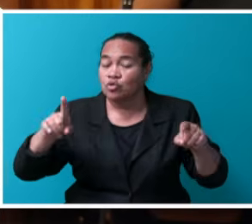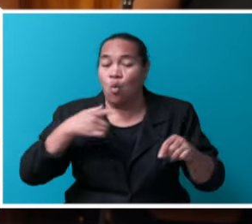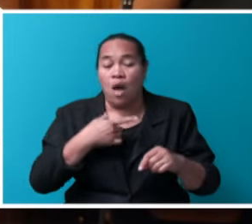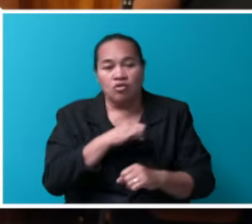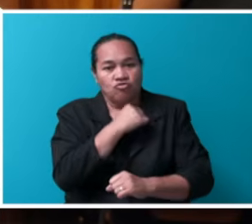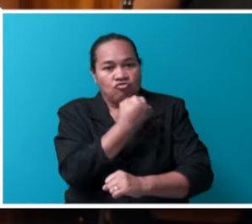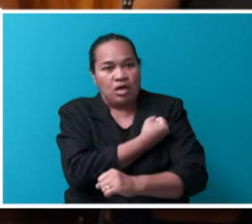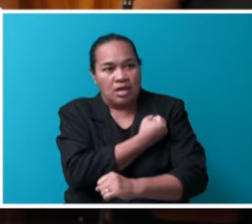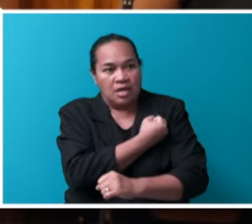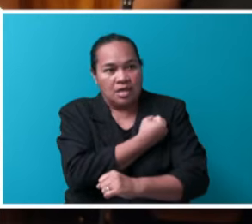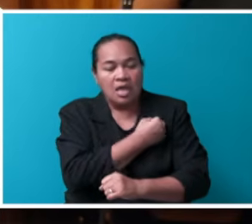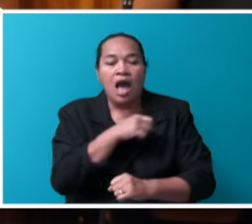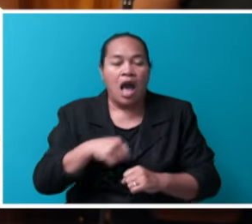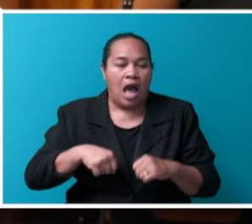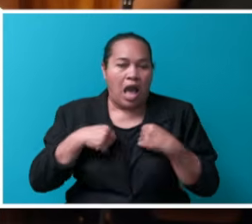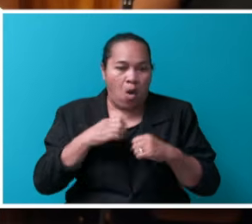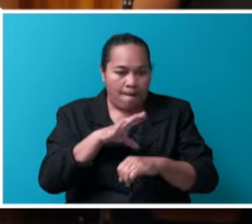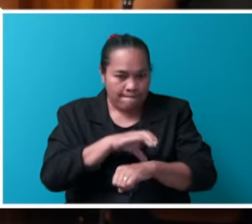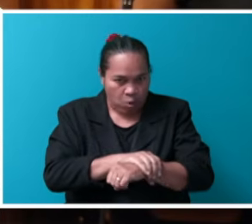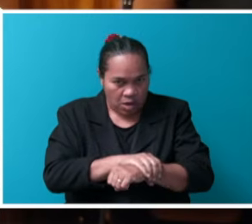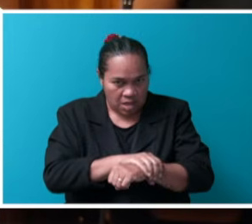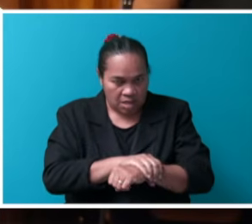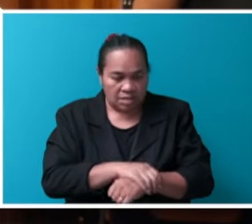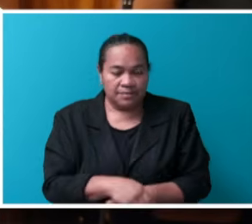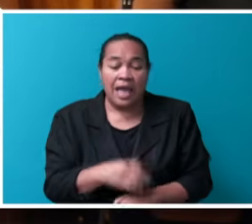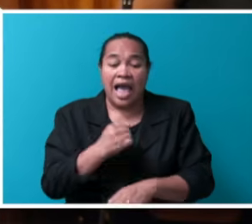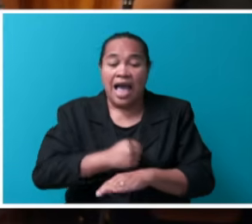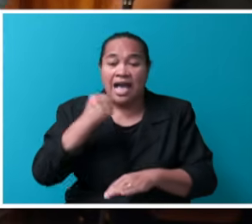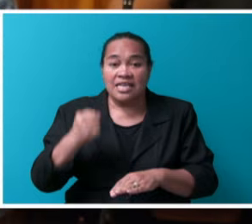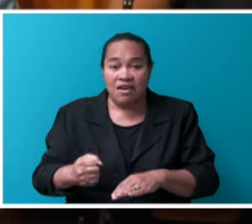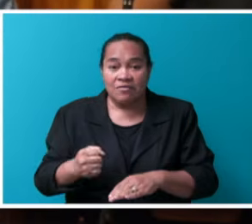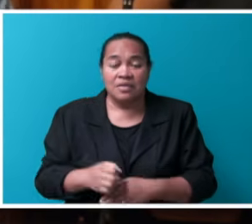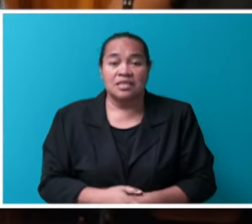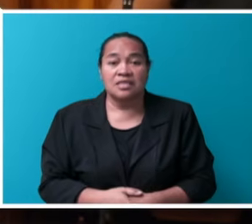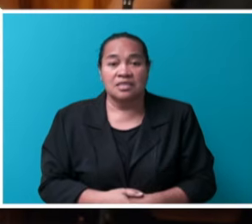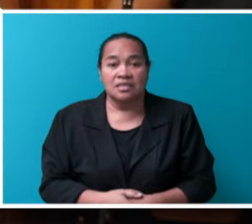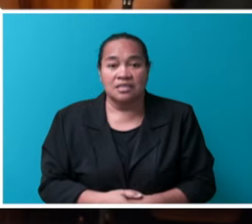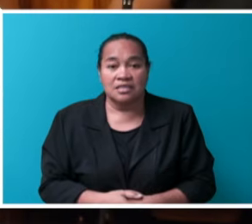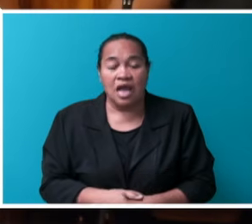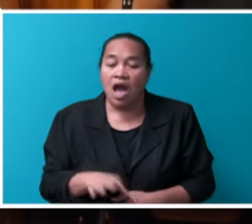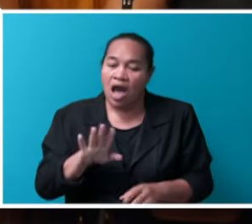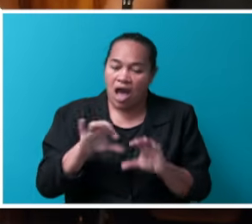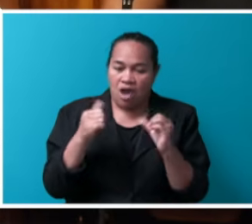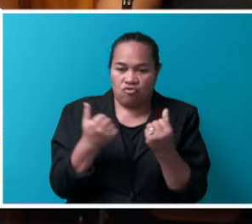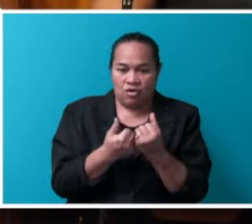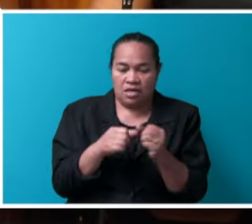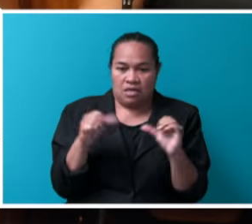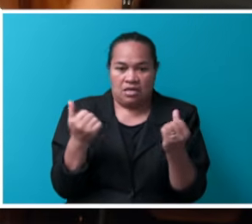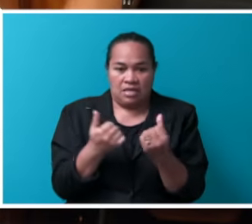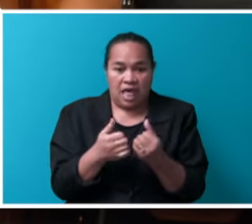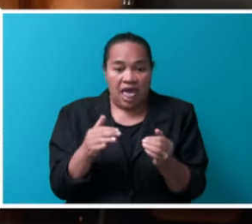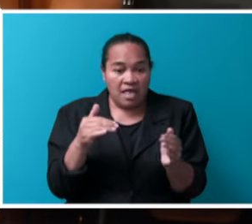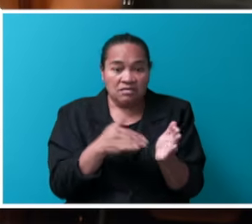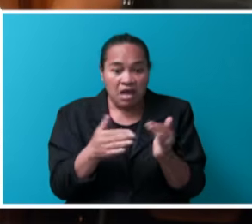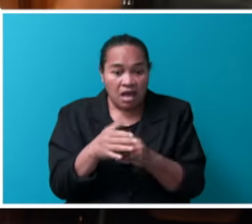the capability of our police force. Government has agreed to increase the size of the force by